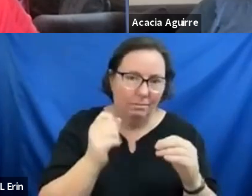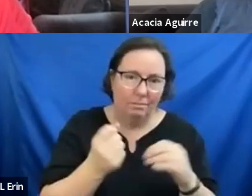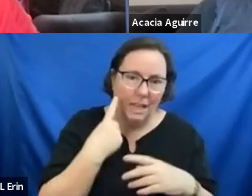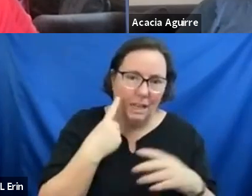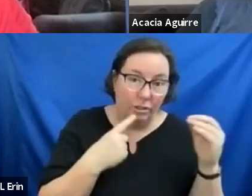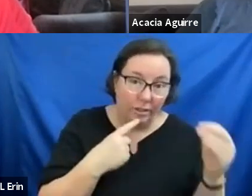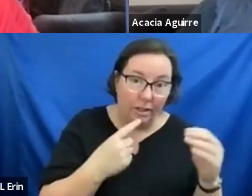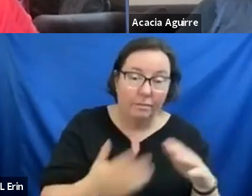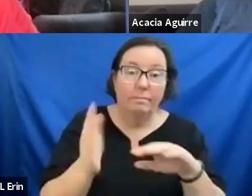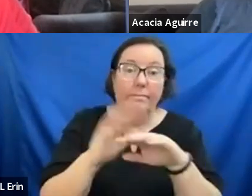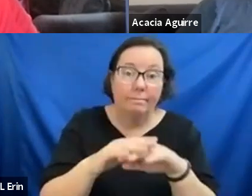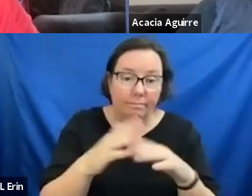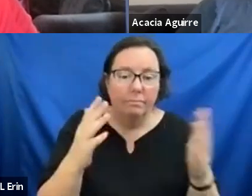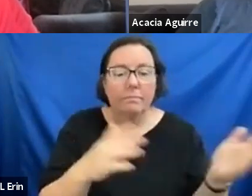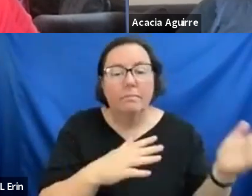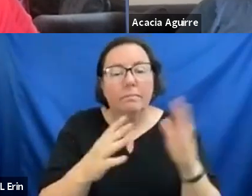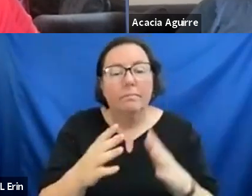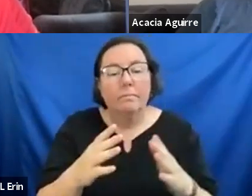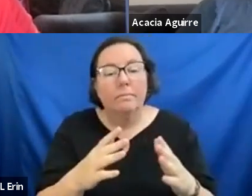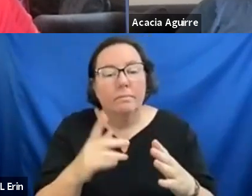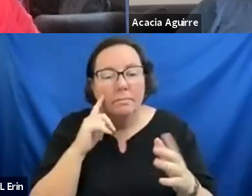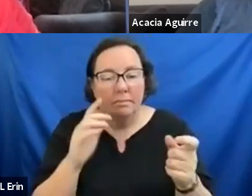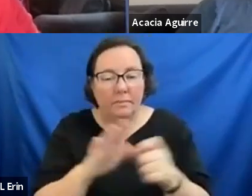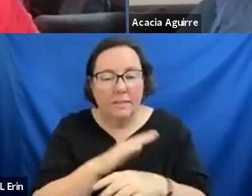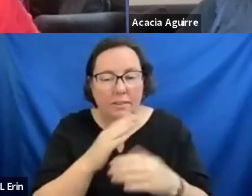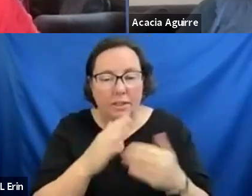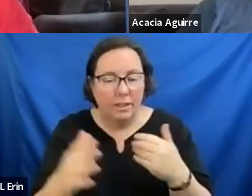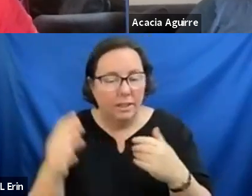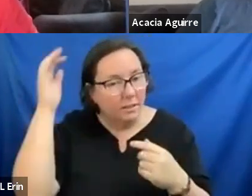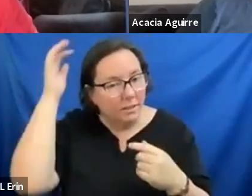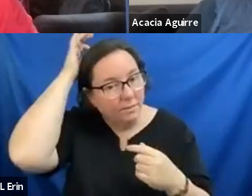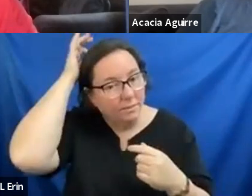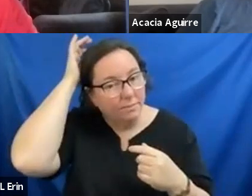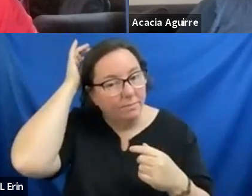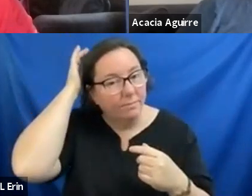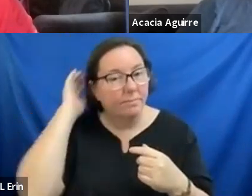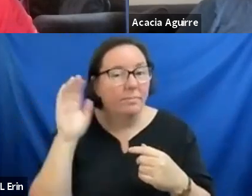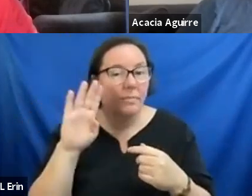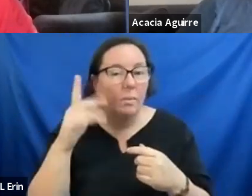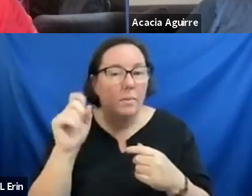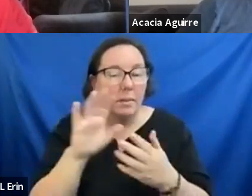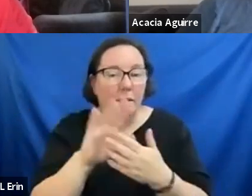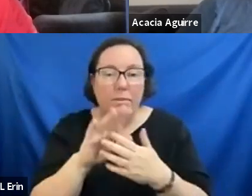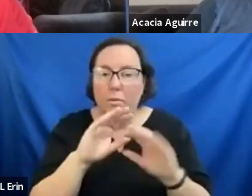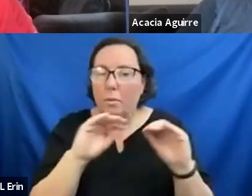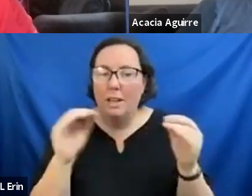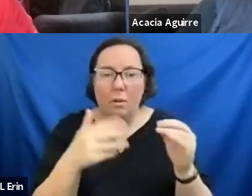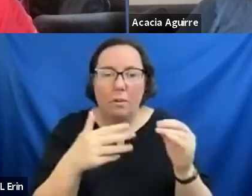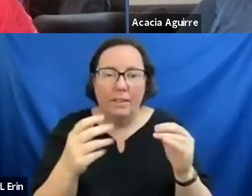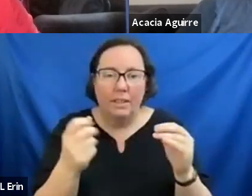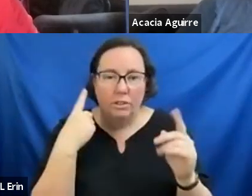And I think we covered the rest of these. So that was BPS schools with no